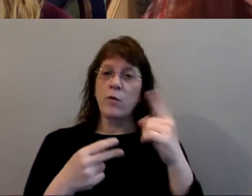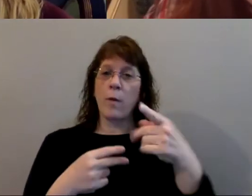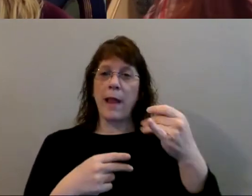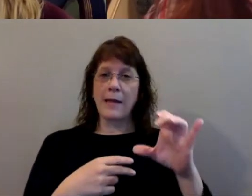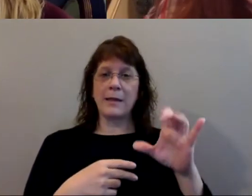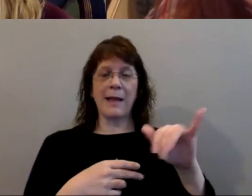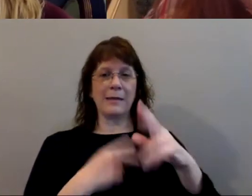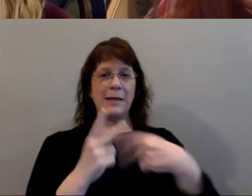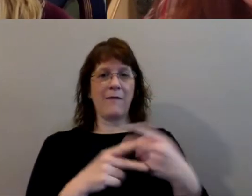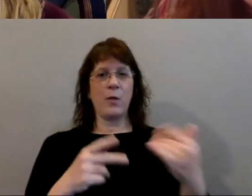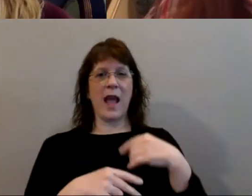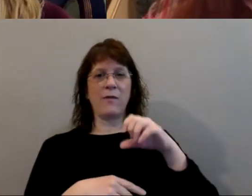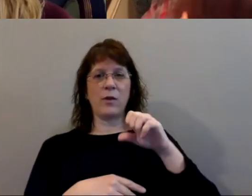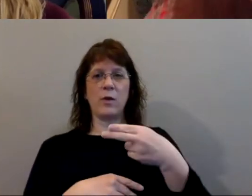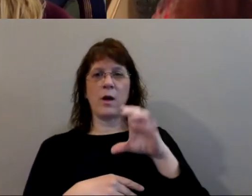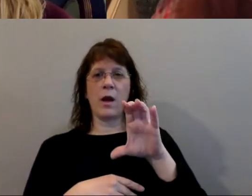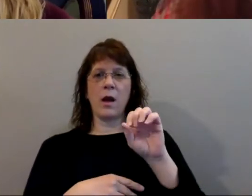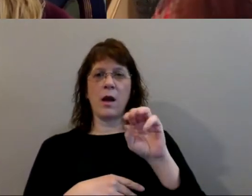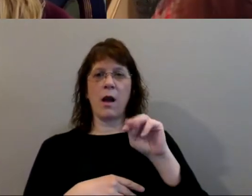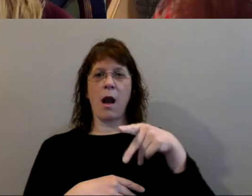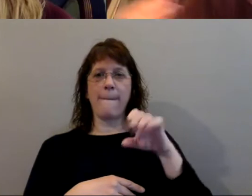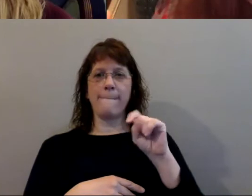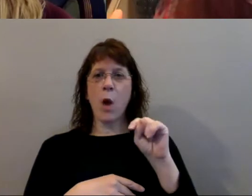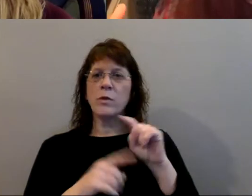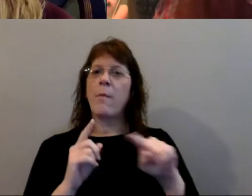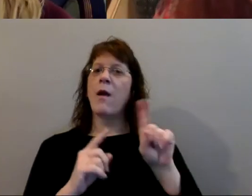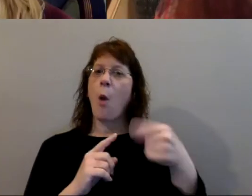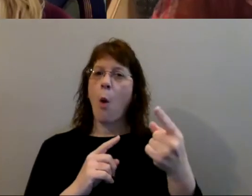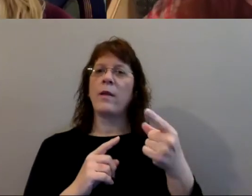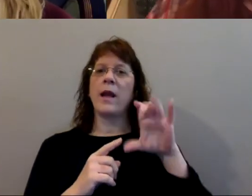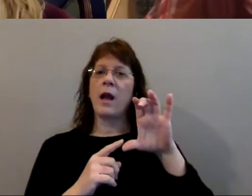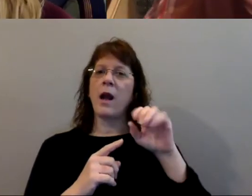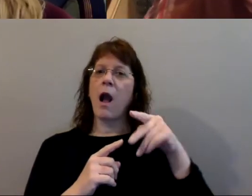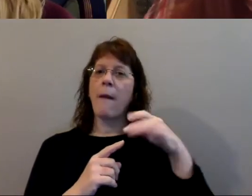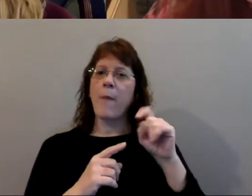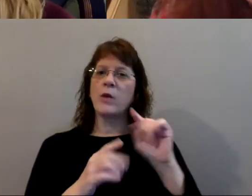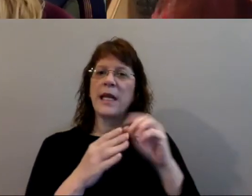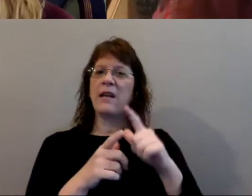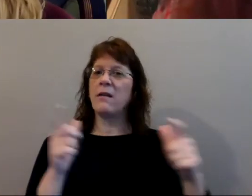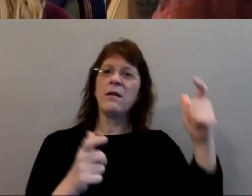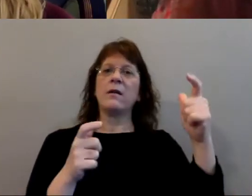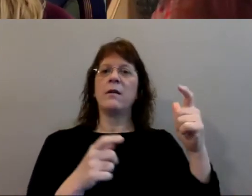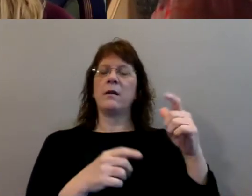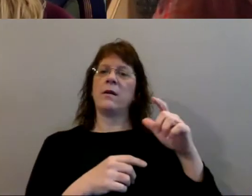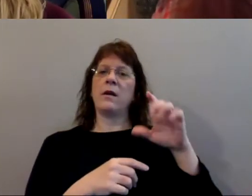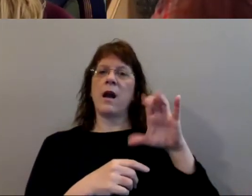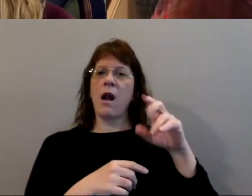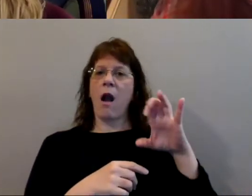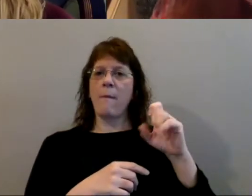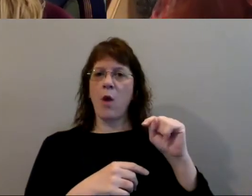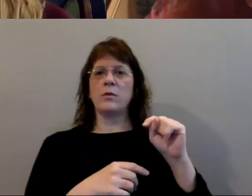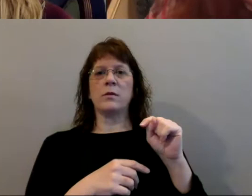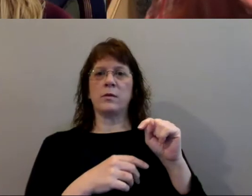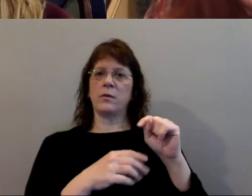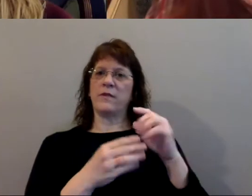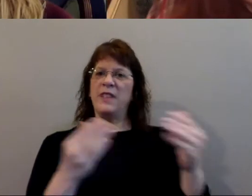to compost, but they're only compostable in industrial compost Mhm. facilities. So how can a regular person access